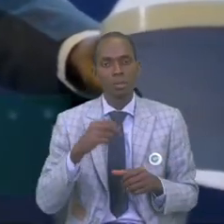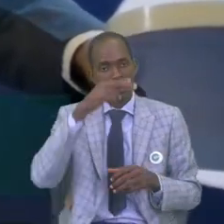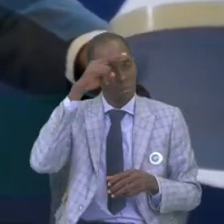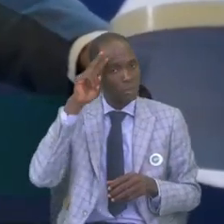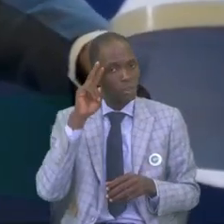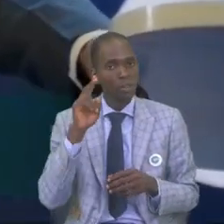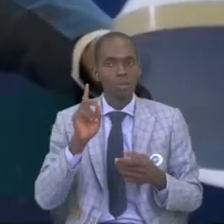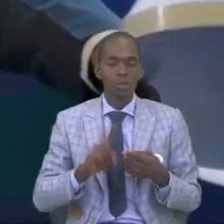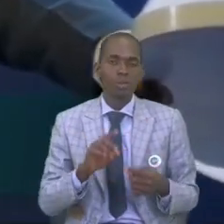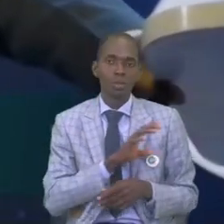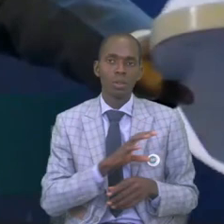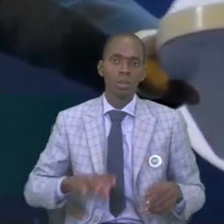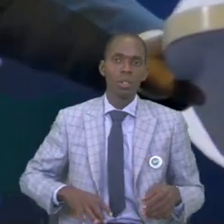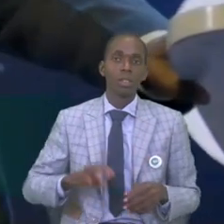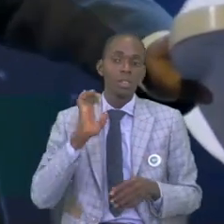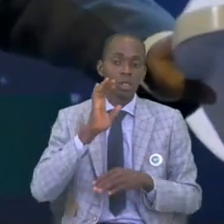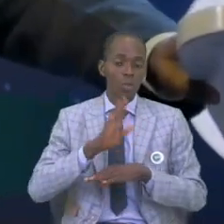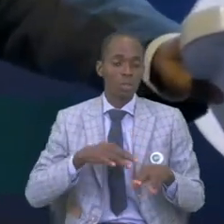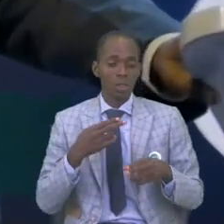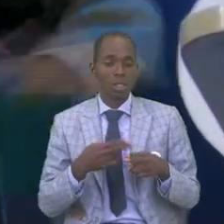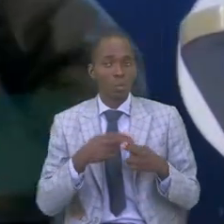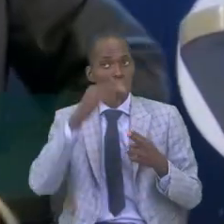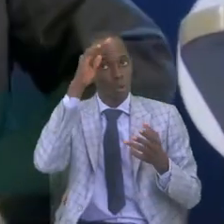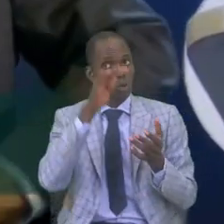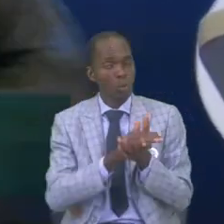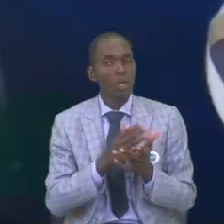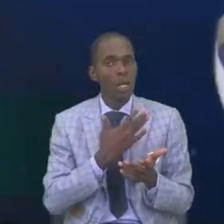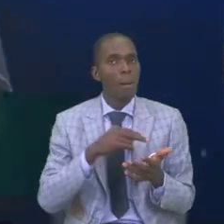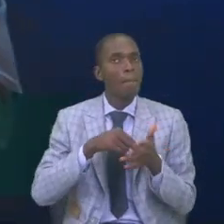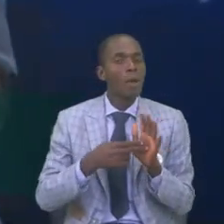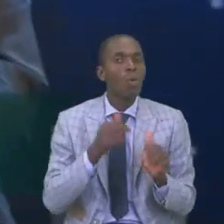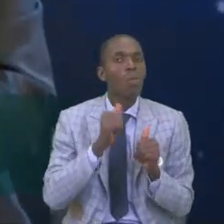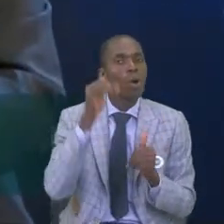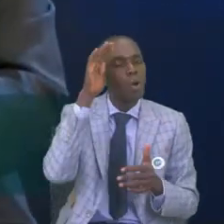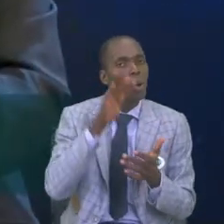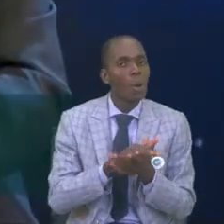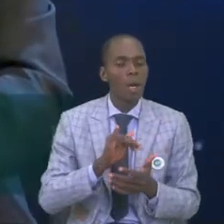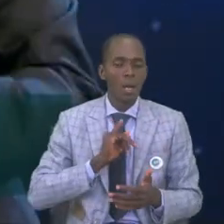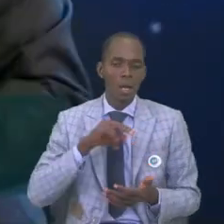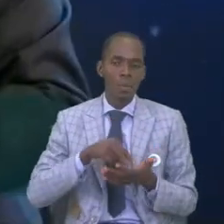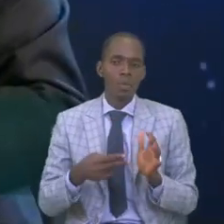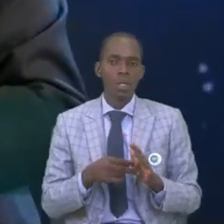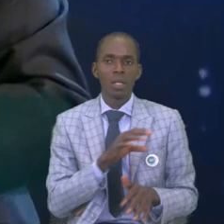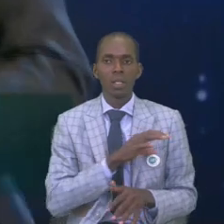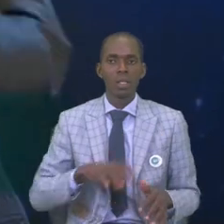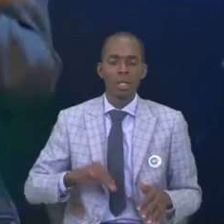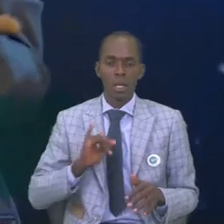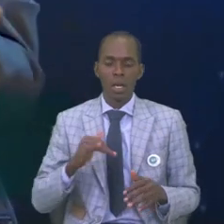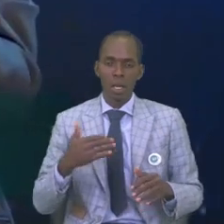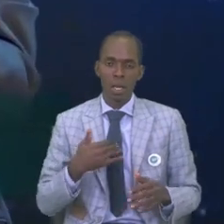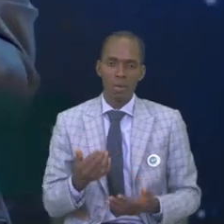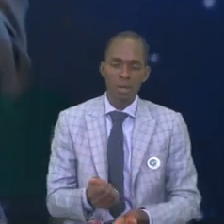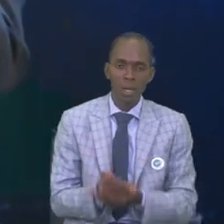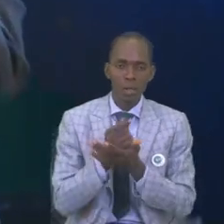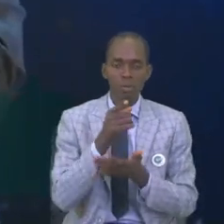the husband, and then now he says, I'm talking about Christ. I have wooed you, I've warned you, and